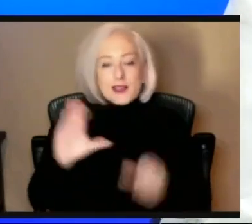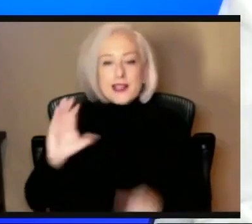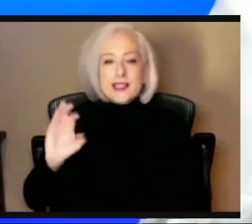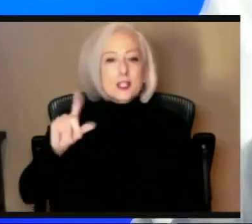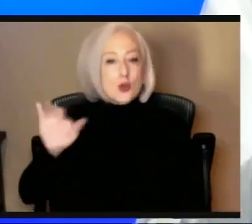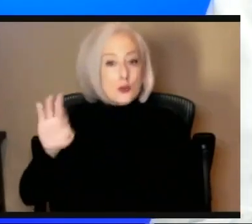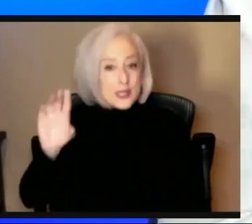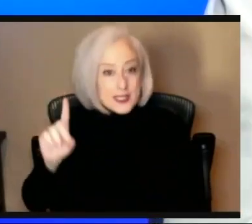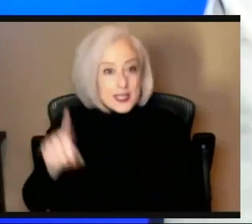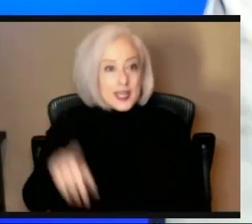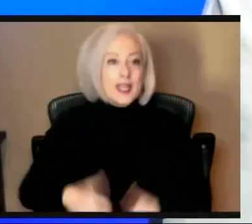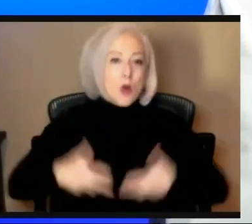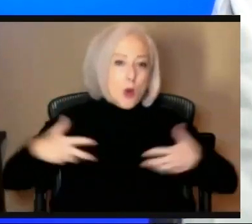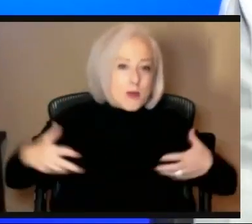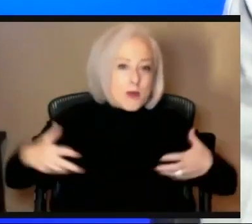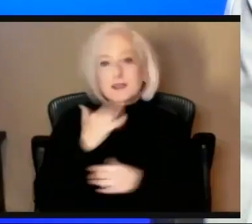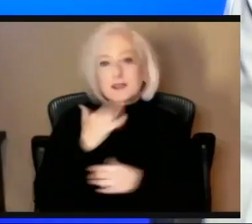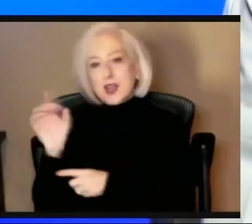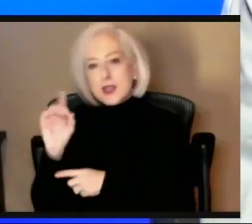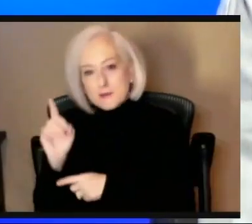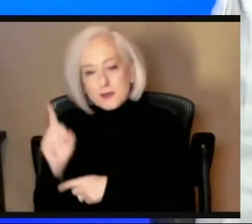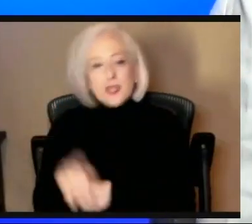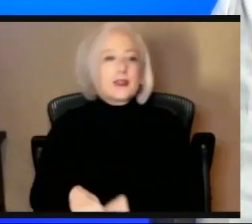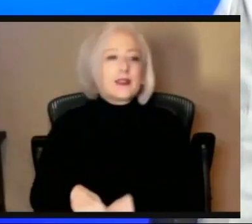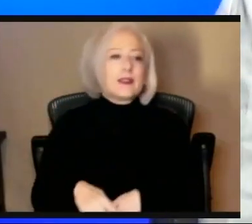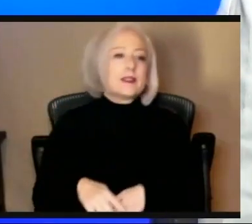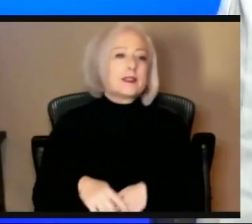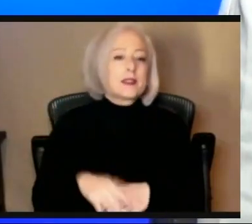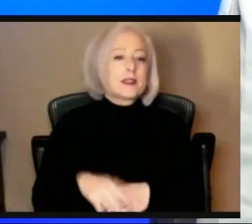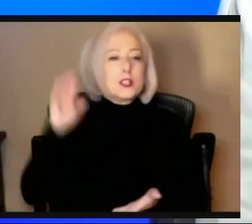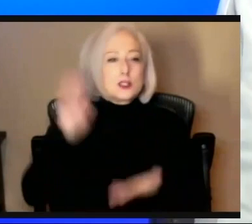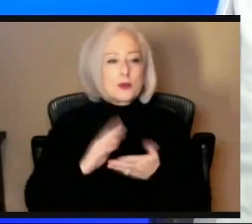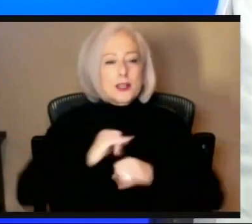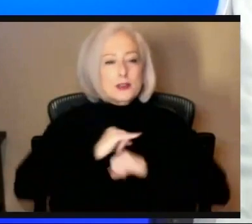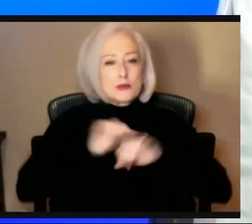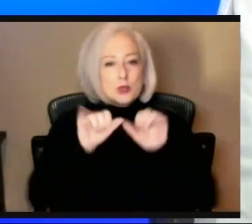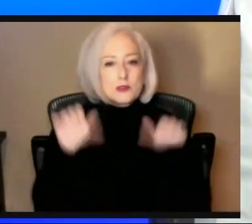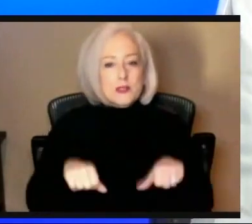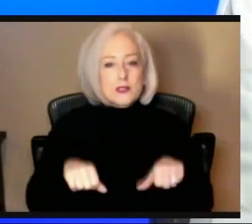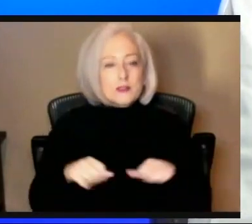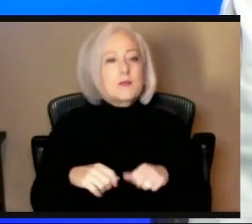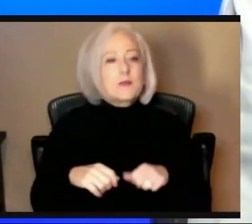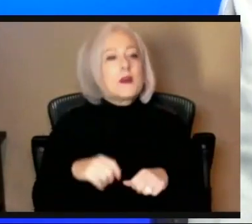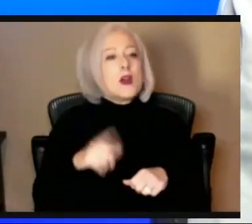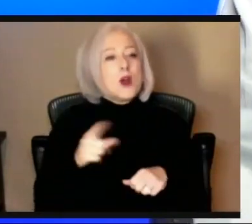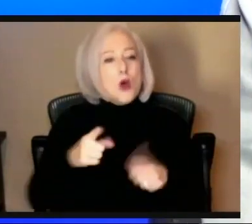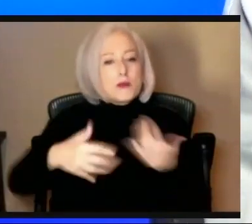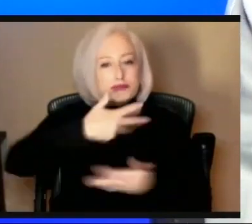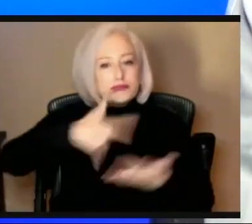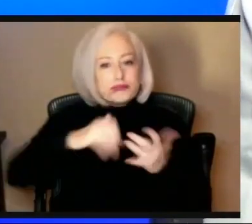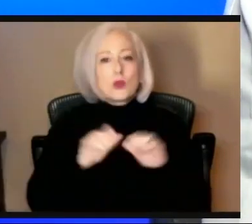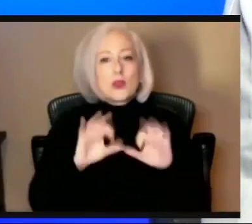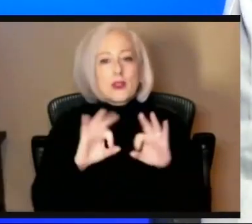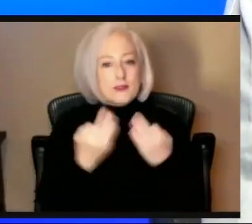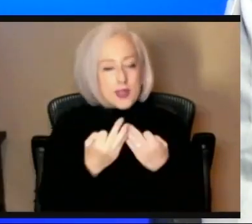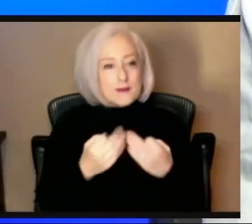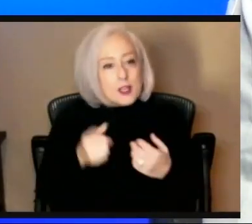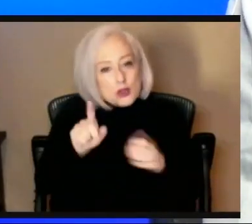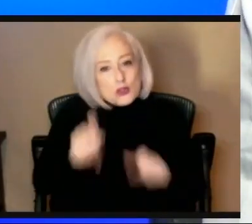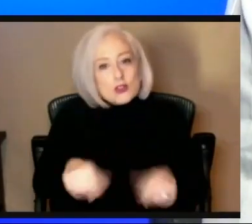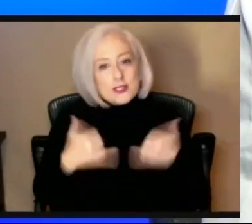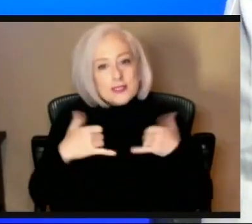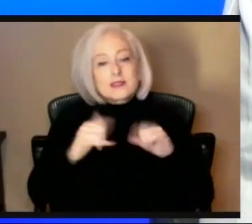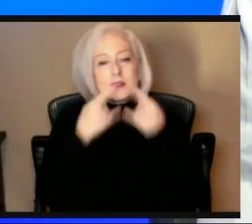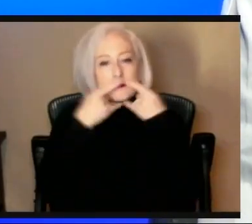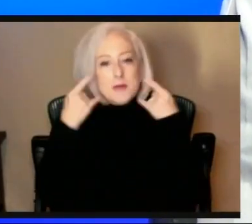obesity, diabetes, immunosuppressed illness, etc., or you're around loved ones and family members, you should still leave your mask on. And